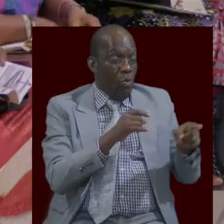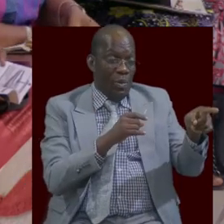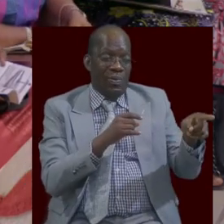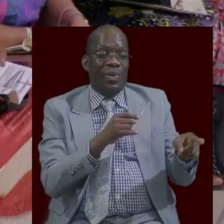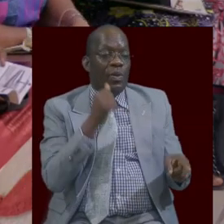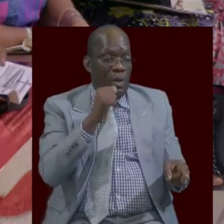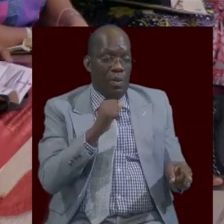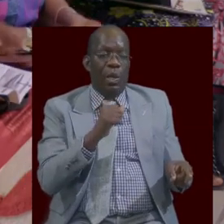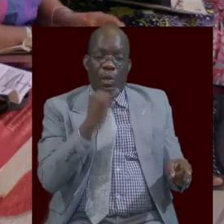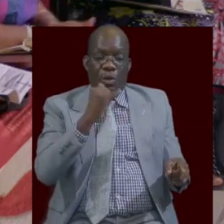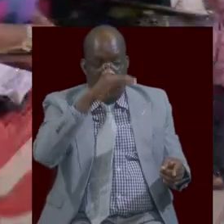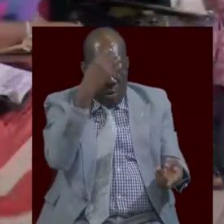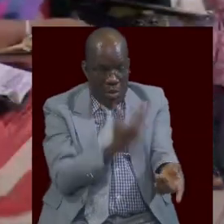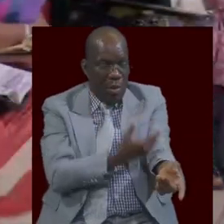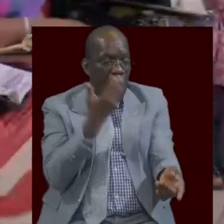Kumuyi.